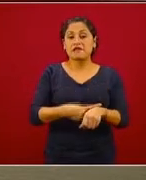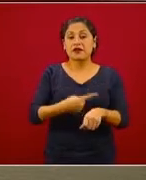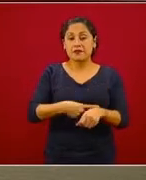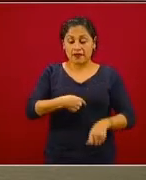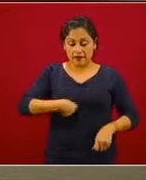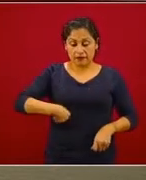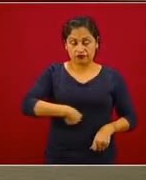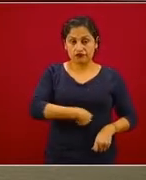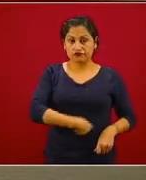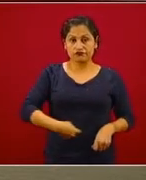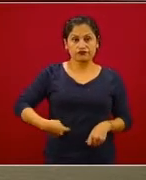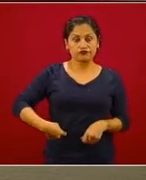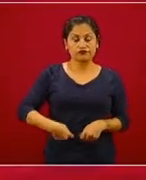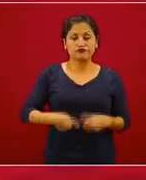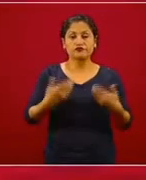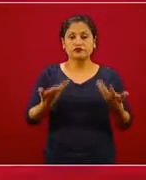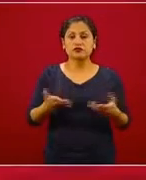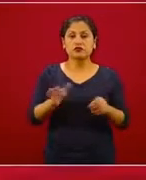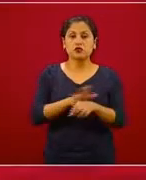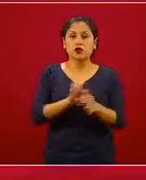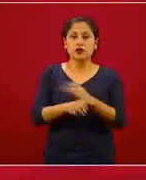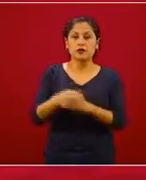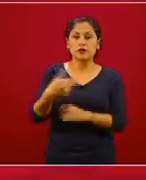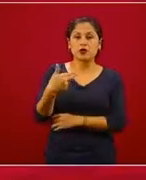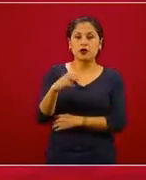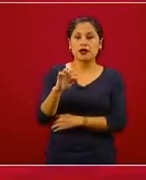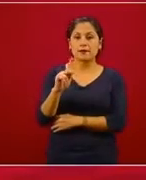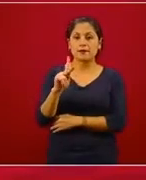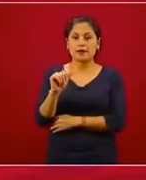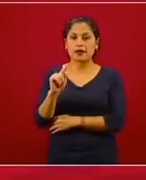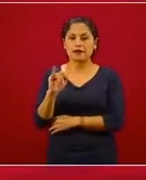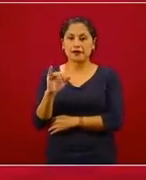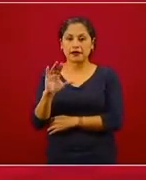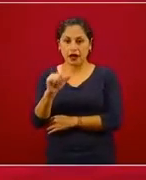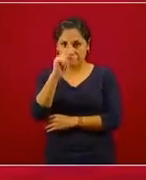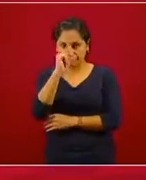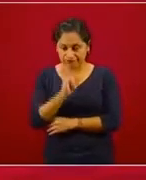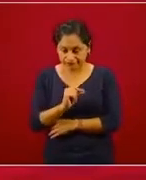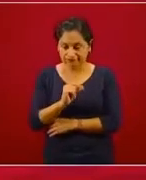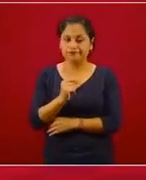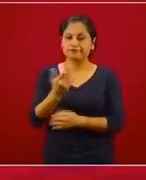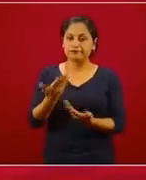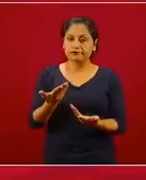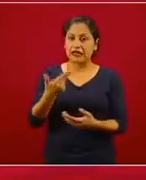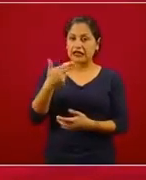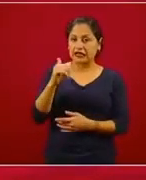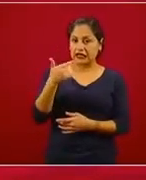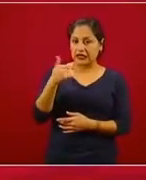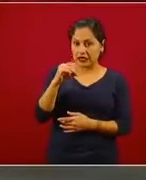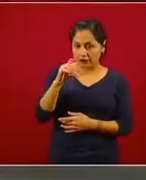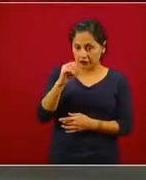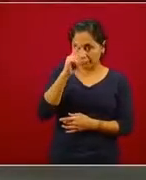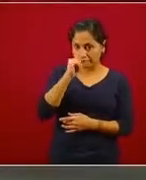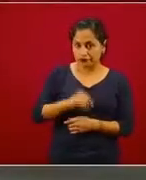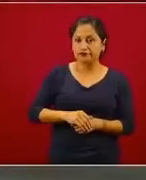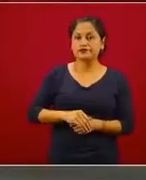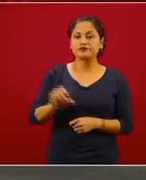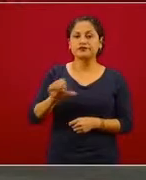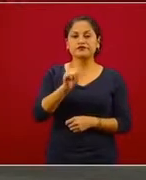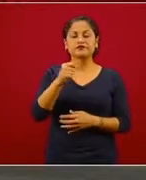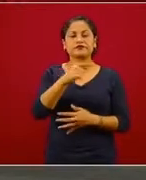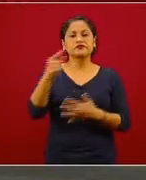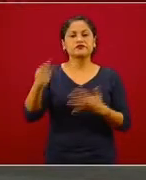related also, of course, to violence, also GI conditions, particularly the liver